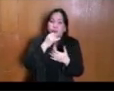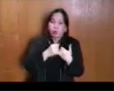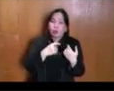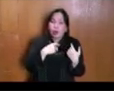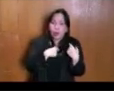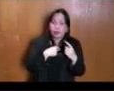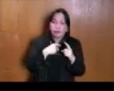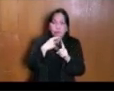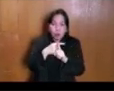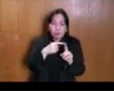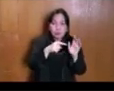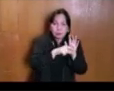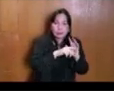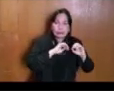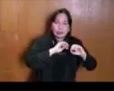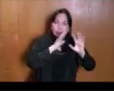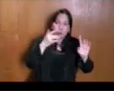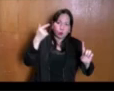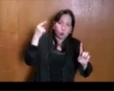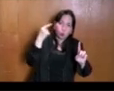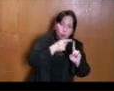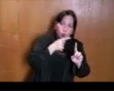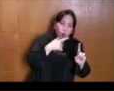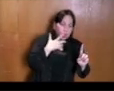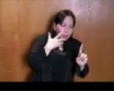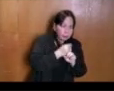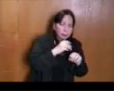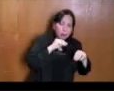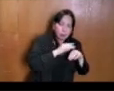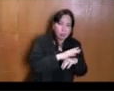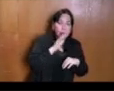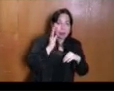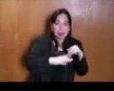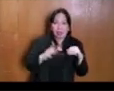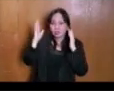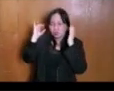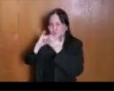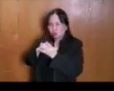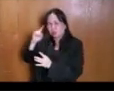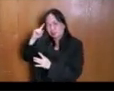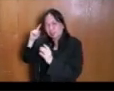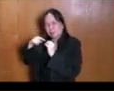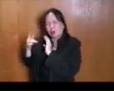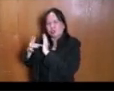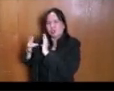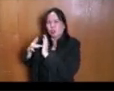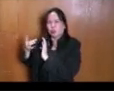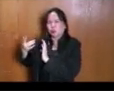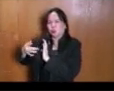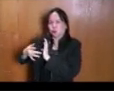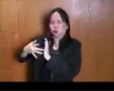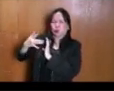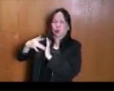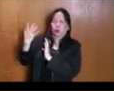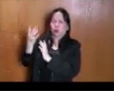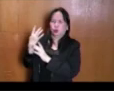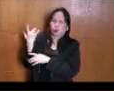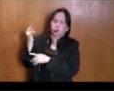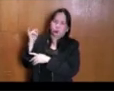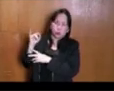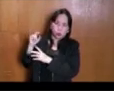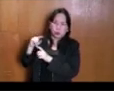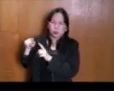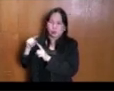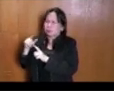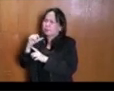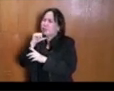illustrate clear pathways to impact, as opposed to projects that boast more sophisticated or more complex methods, but might